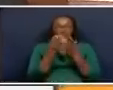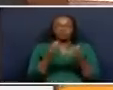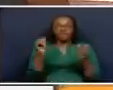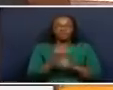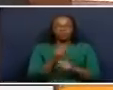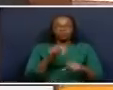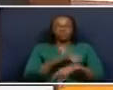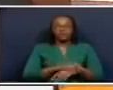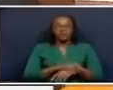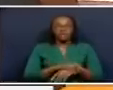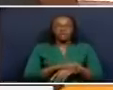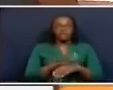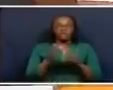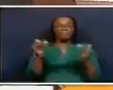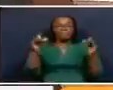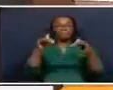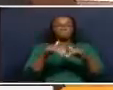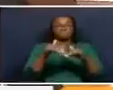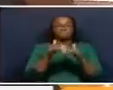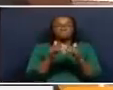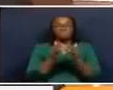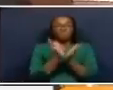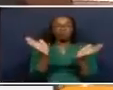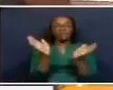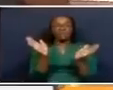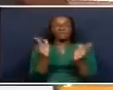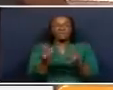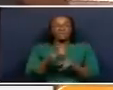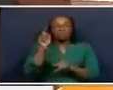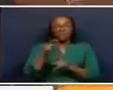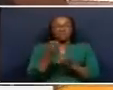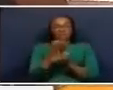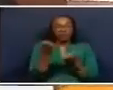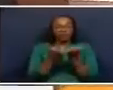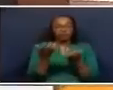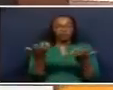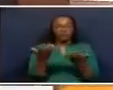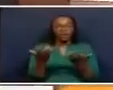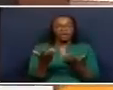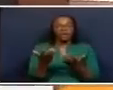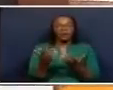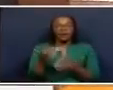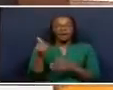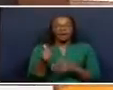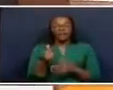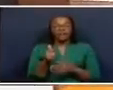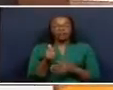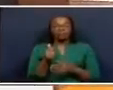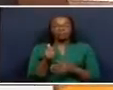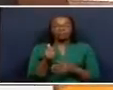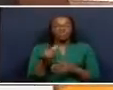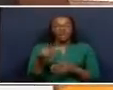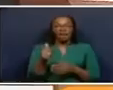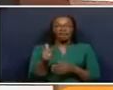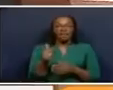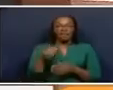public rallies and in manifestos. You need environments where people are questioned. That way we hold you accountable. When you come back next time and you have